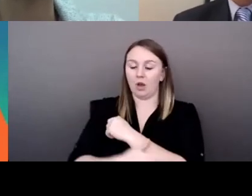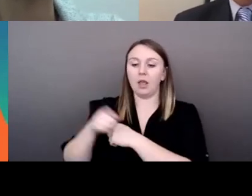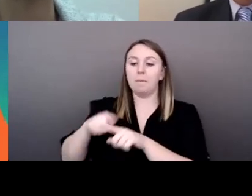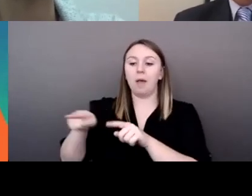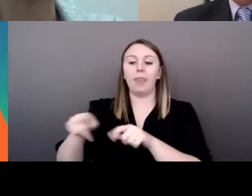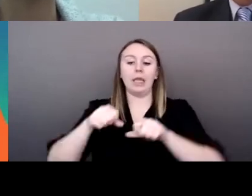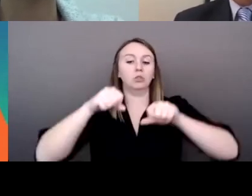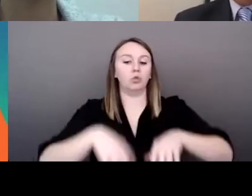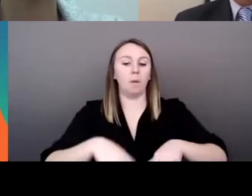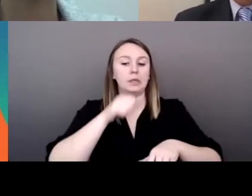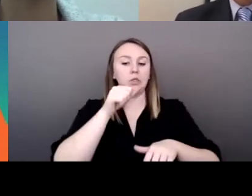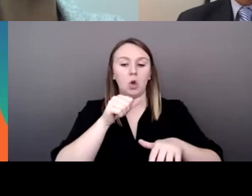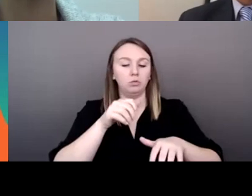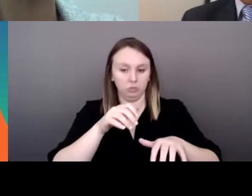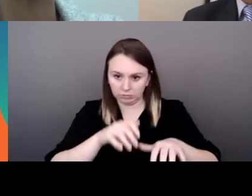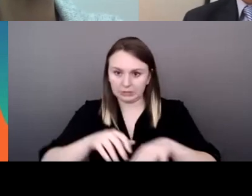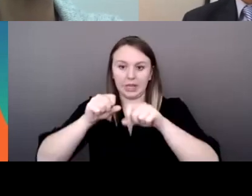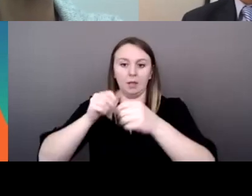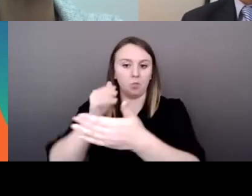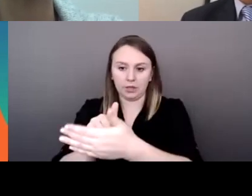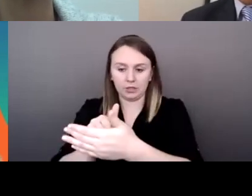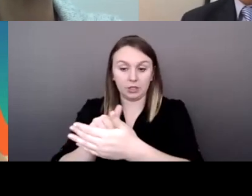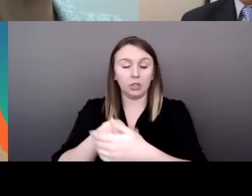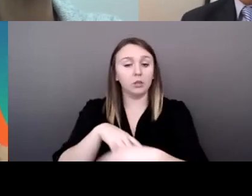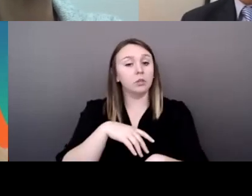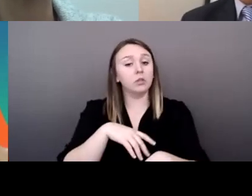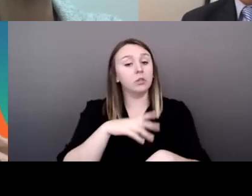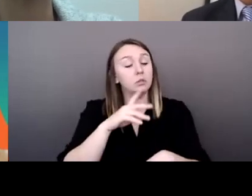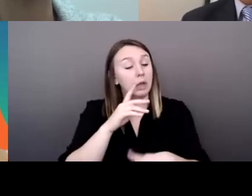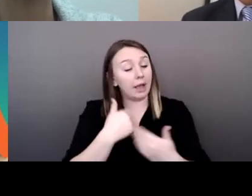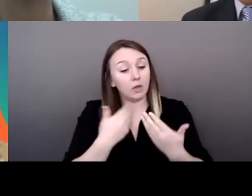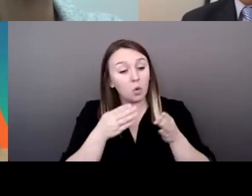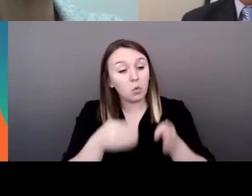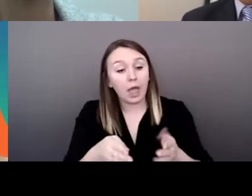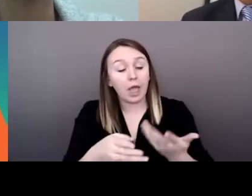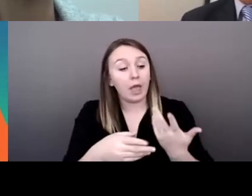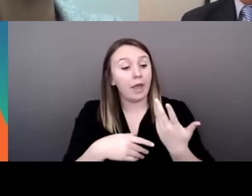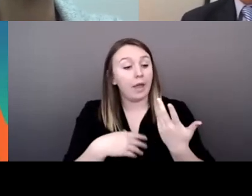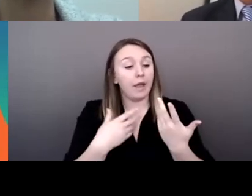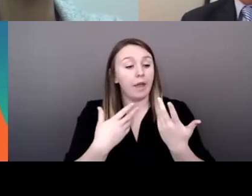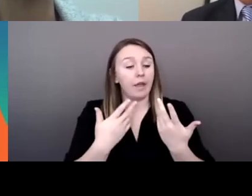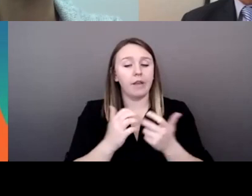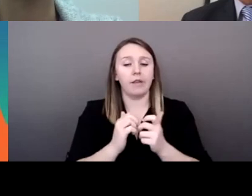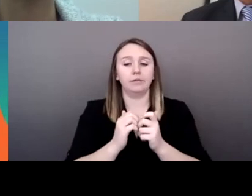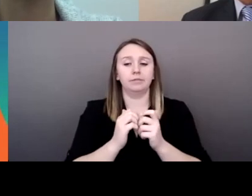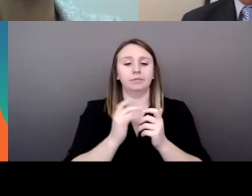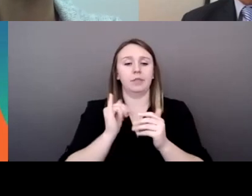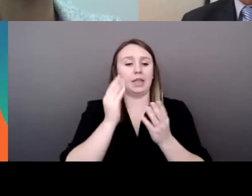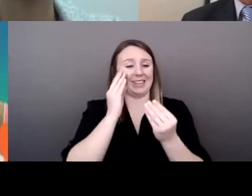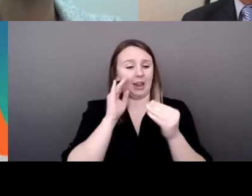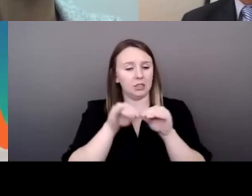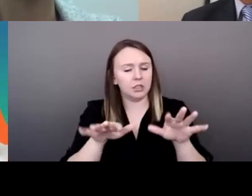way to like encourage that data dissemination? Like, how do we make sure that the public knows that that's